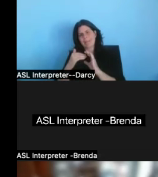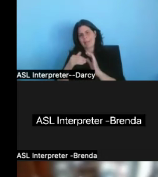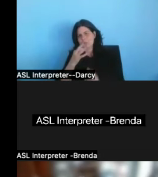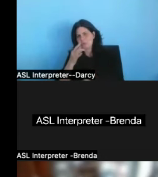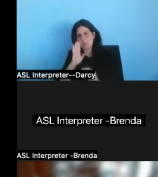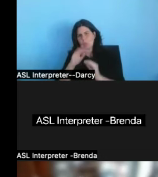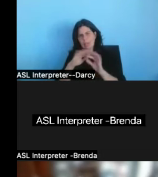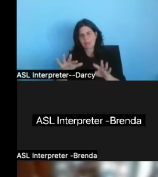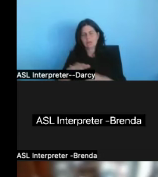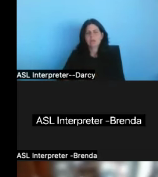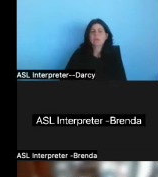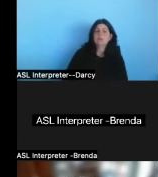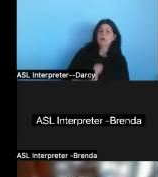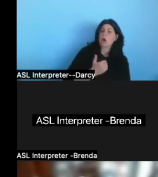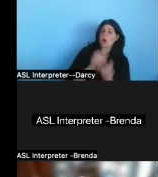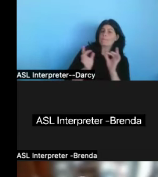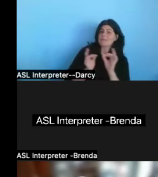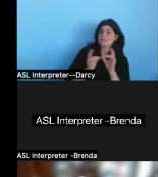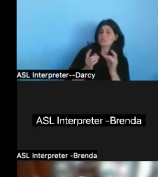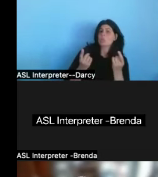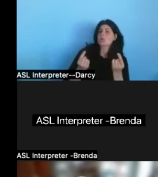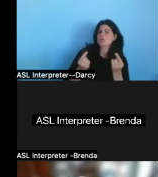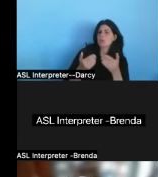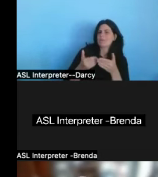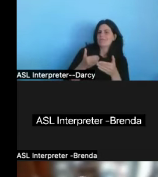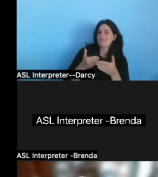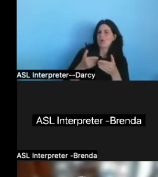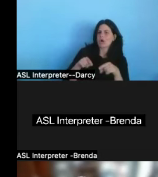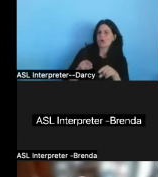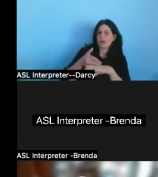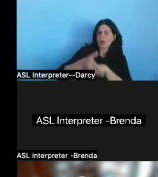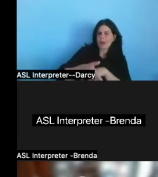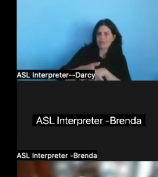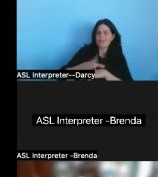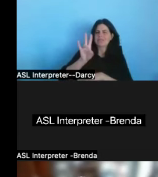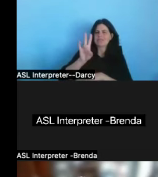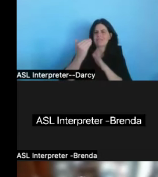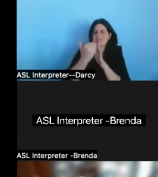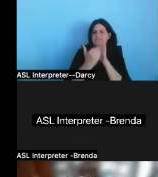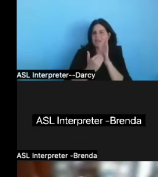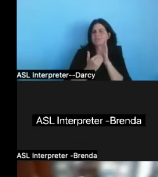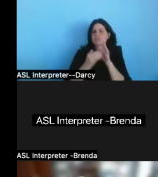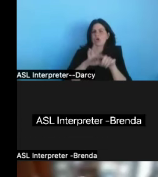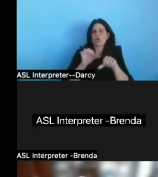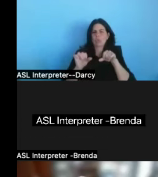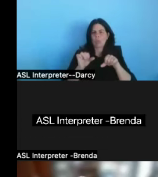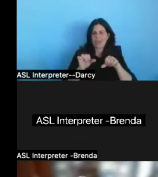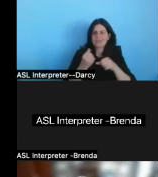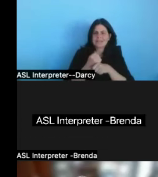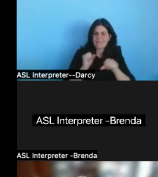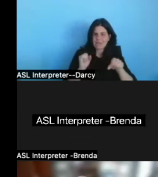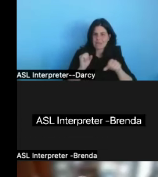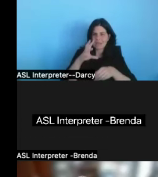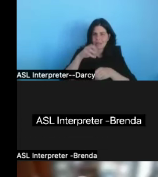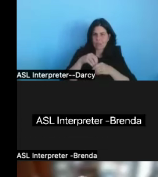Our messaging about what to do before, during, and after, of course, is the 7 steps to earthquake safety with detailed